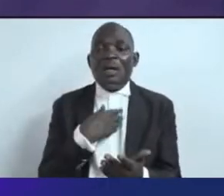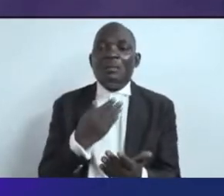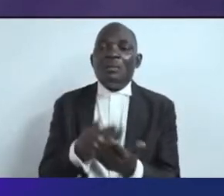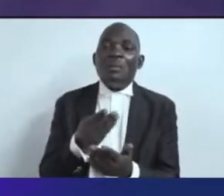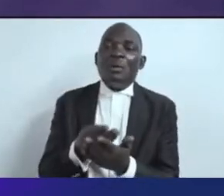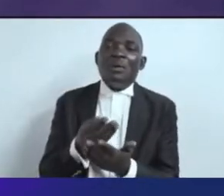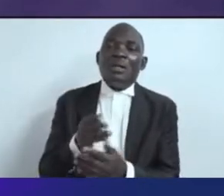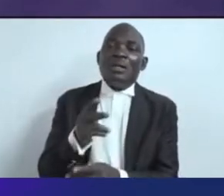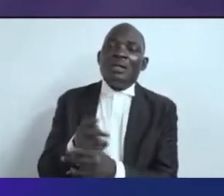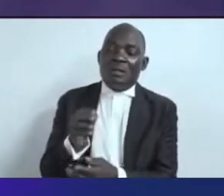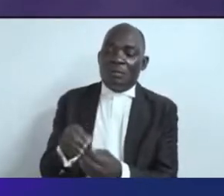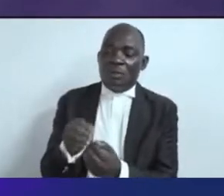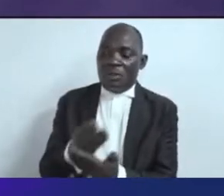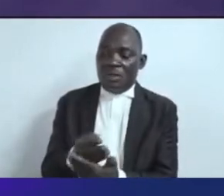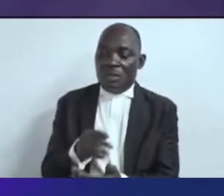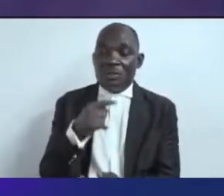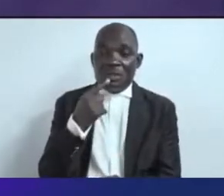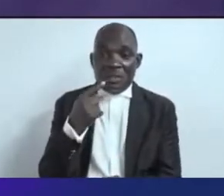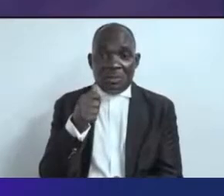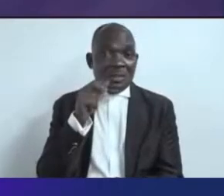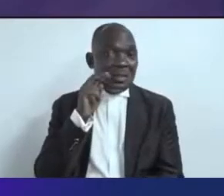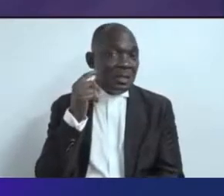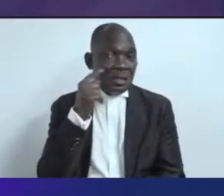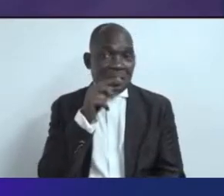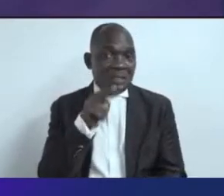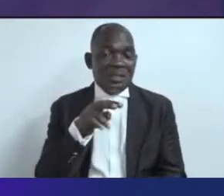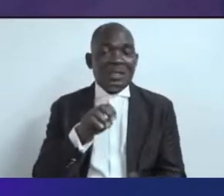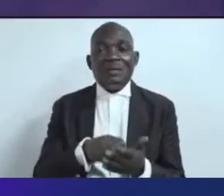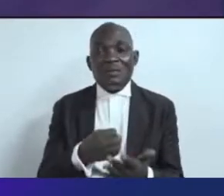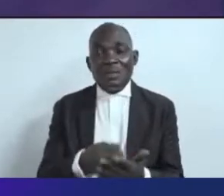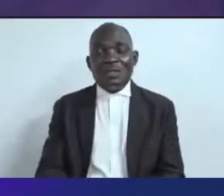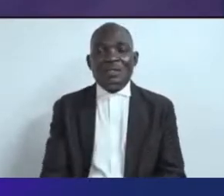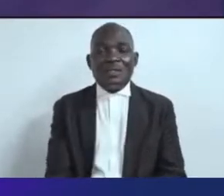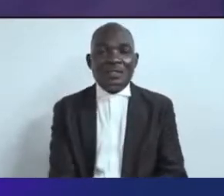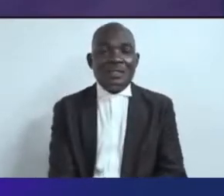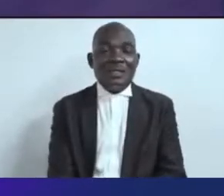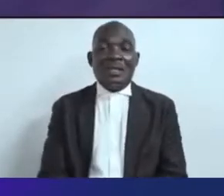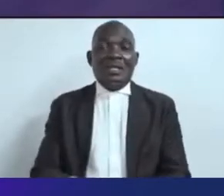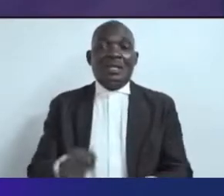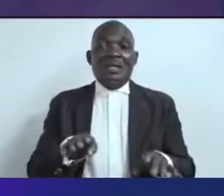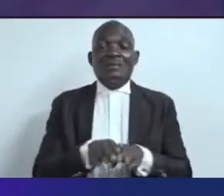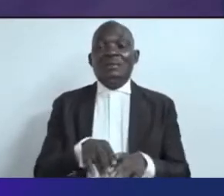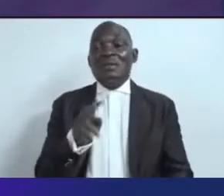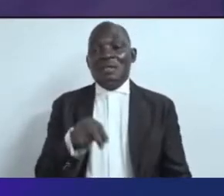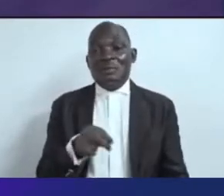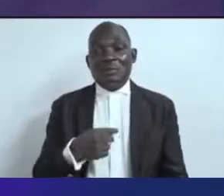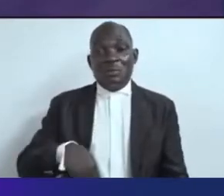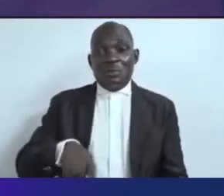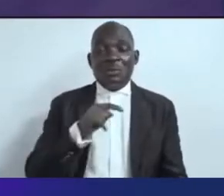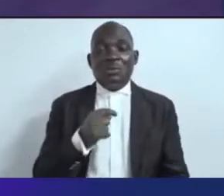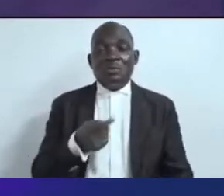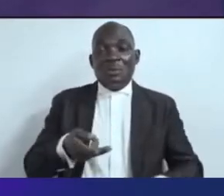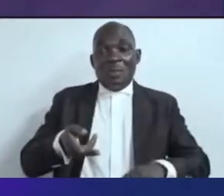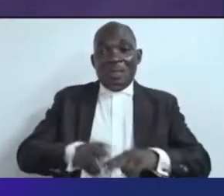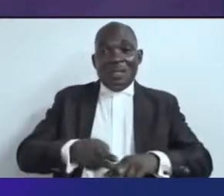reserves. You've seen it for yourselves. And if it is necessary for us to